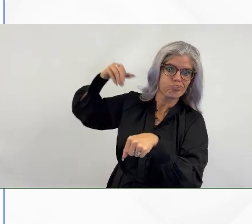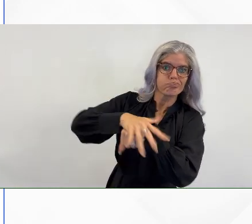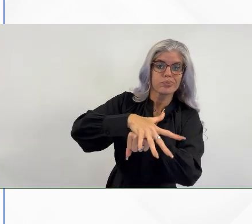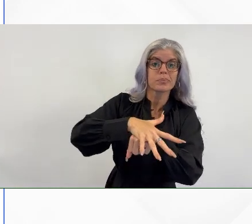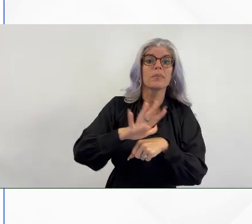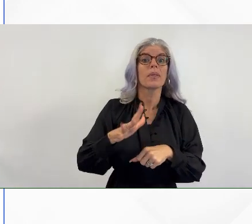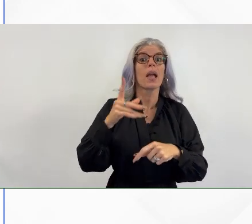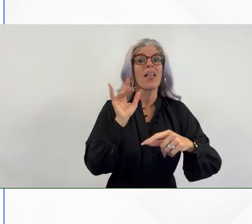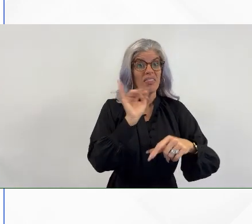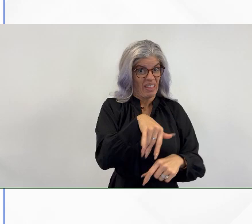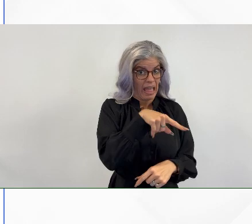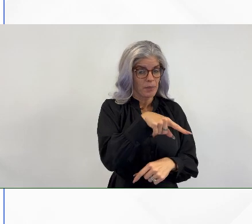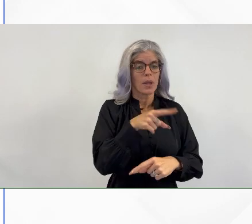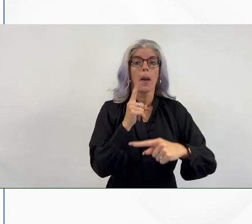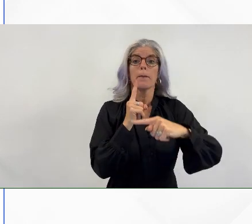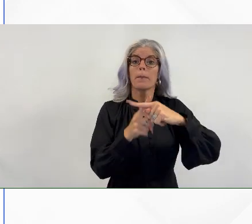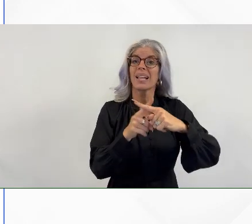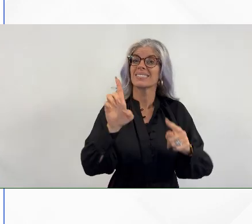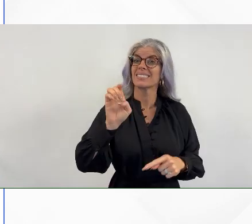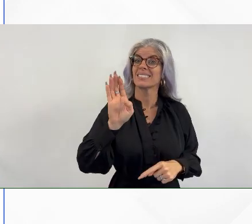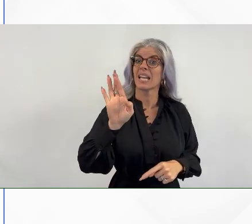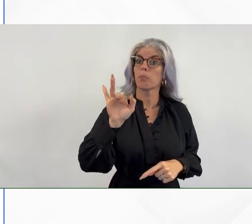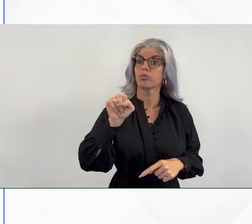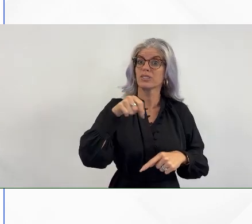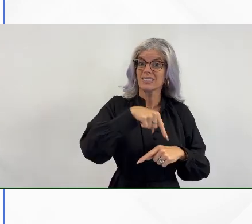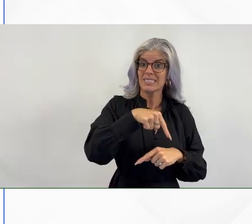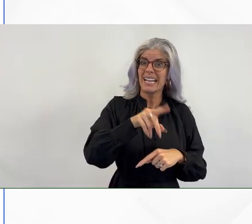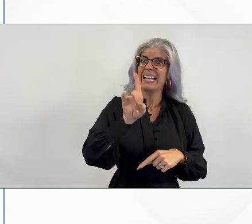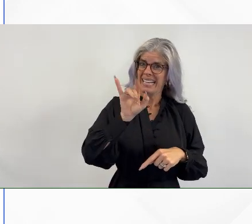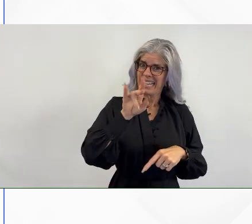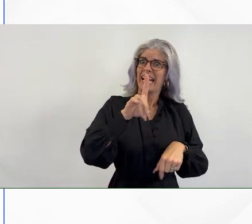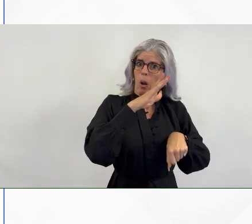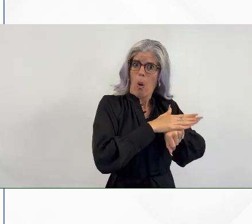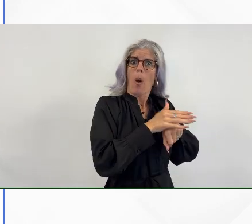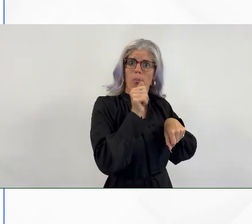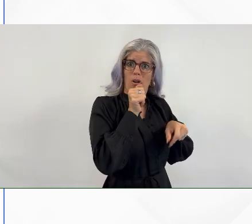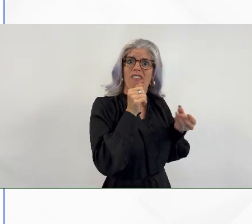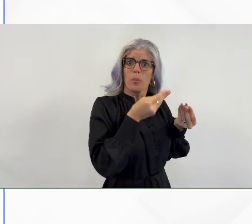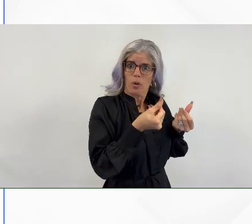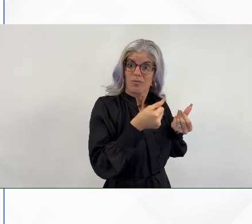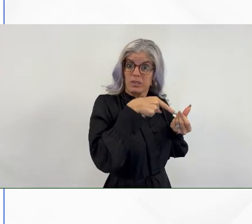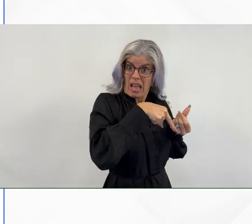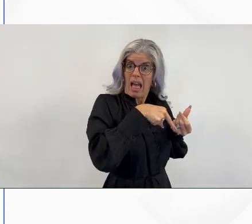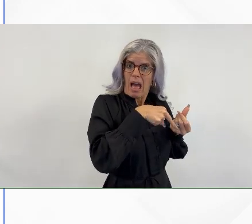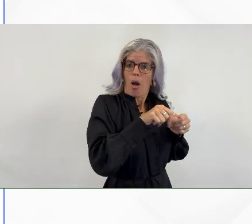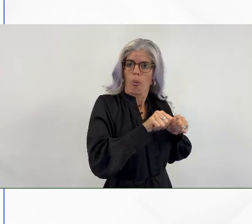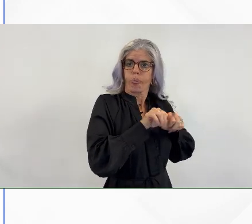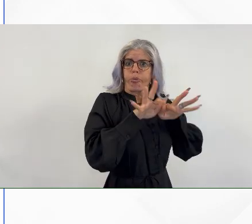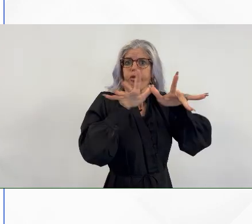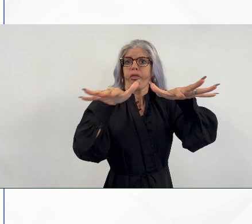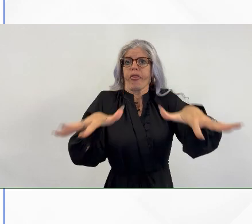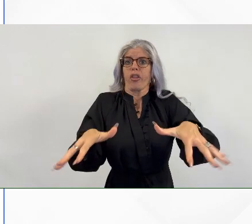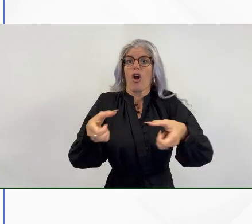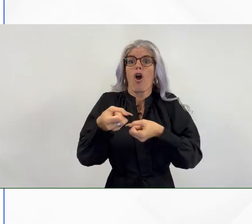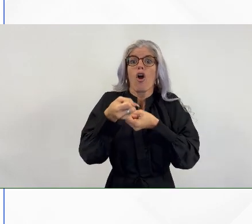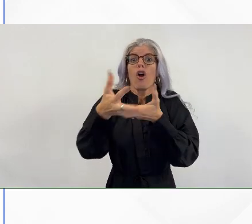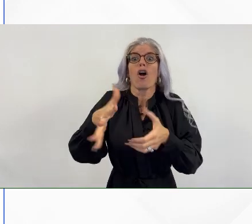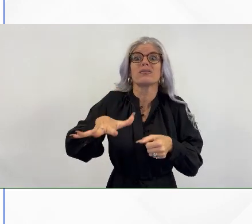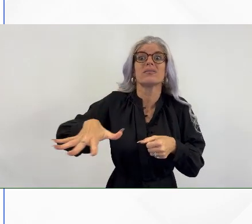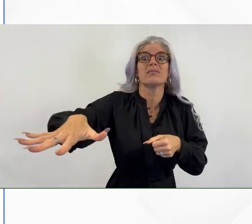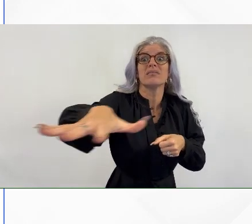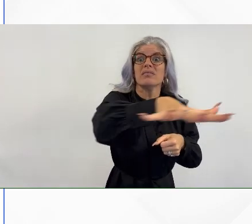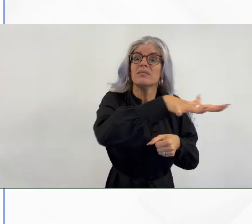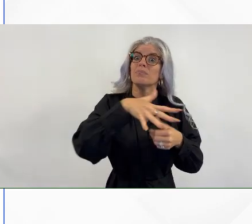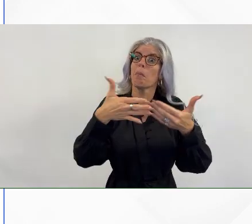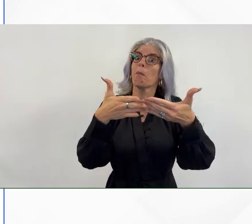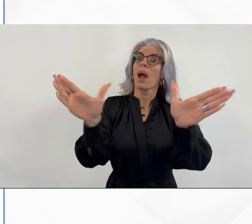economic recovery of the community, FEMA may determine that debris removal from private property is eligible under the PA program.